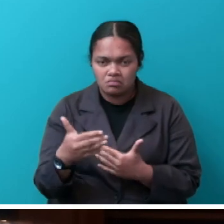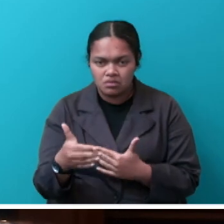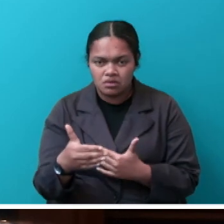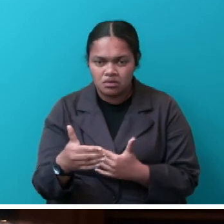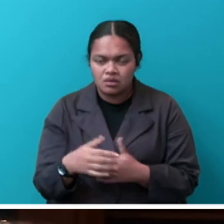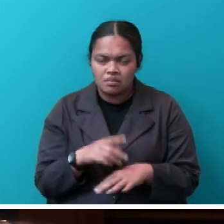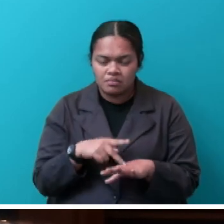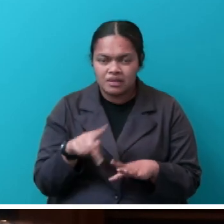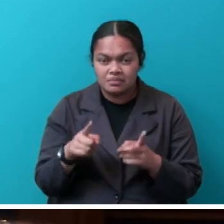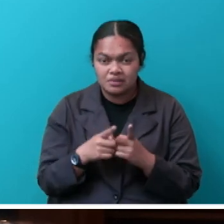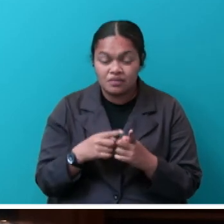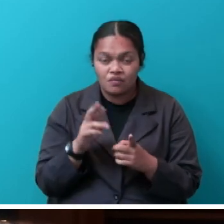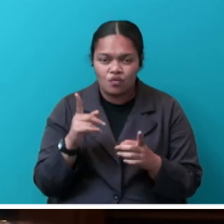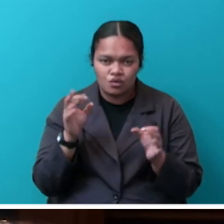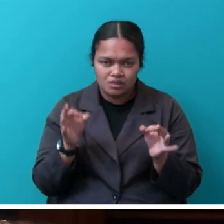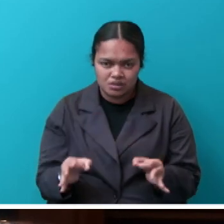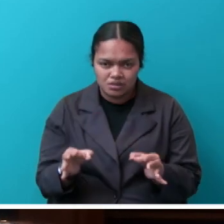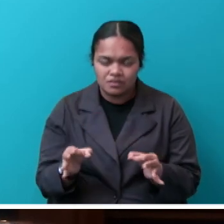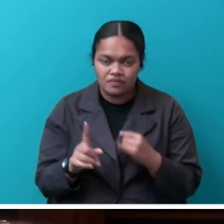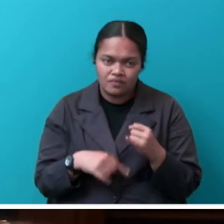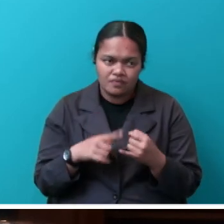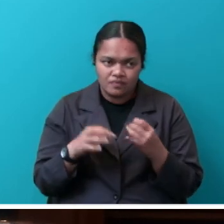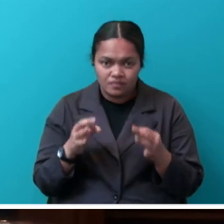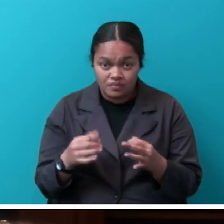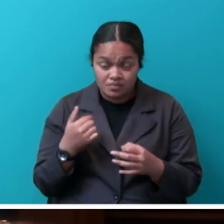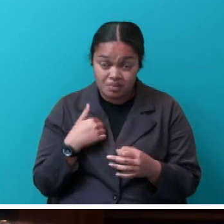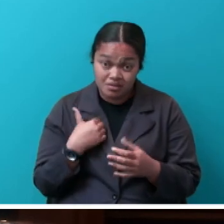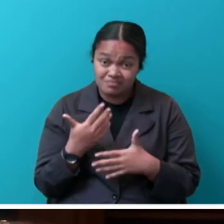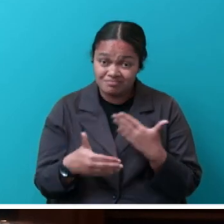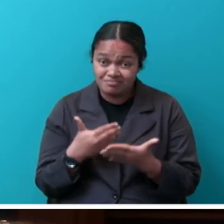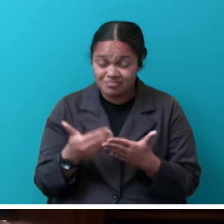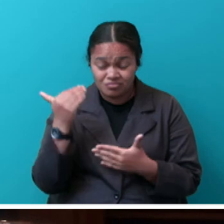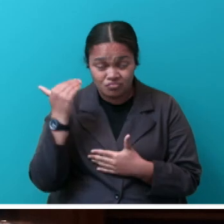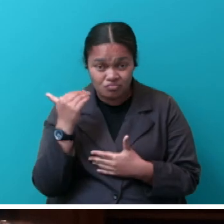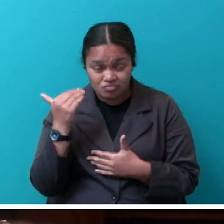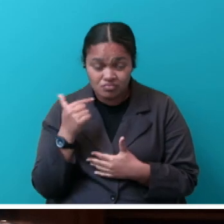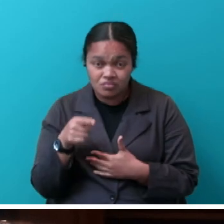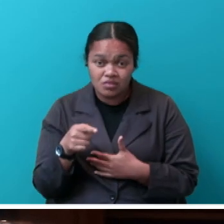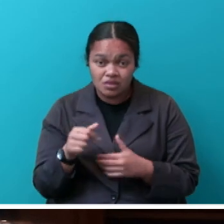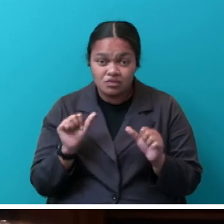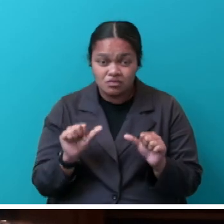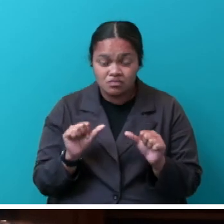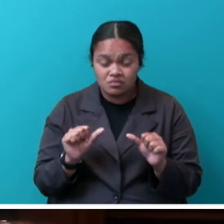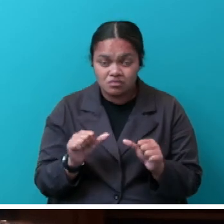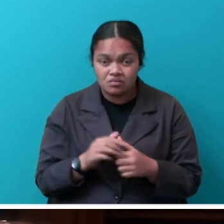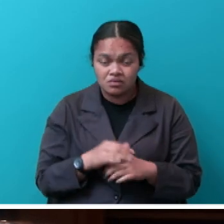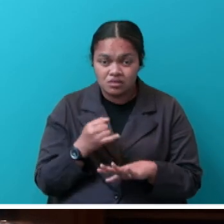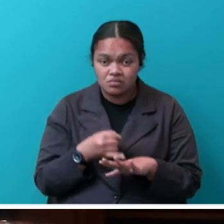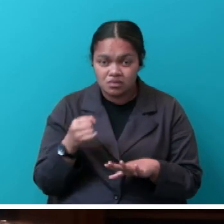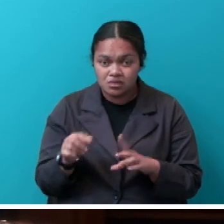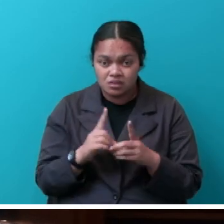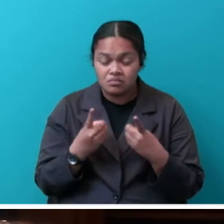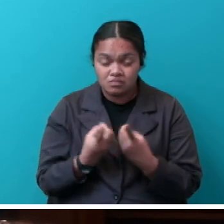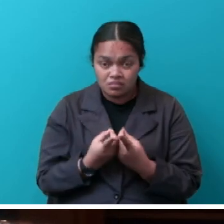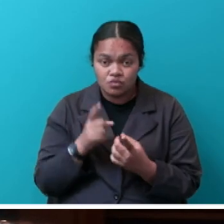decision. Mr. Speaker, sir, let me elaborate briefly on the security measures that the Immigration Department will be